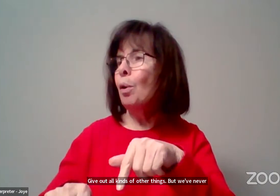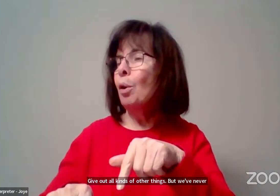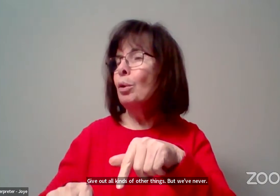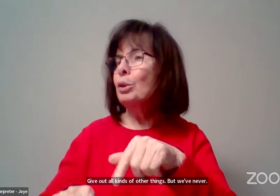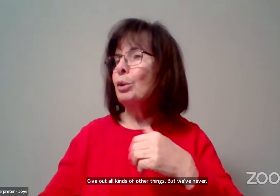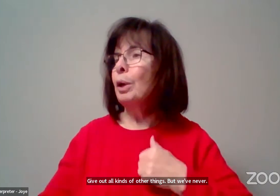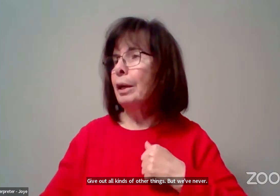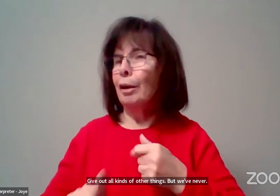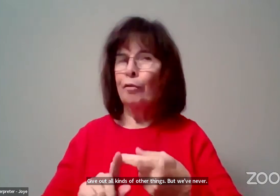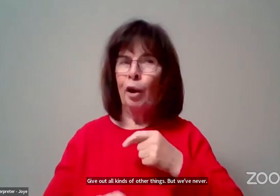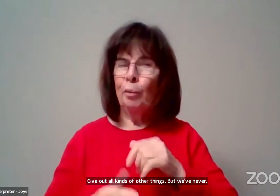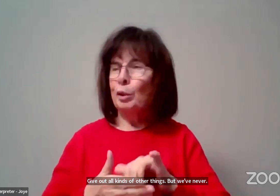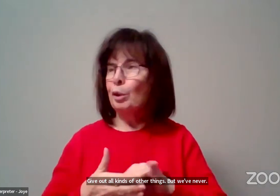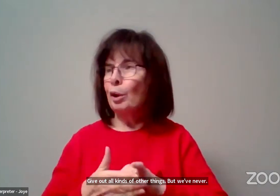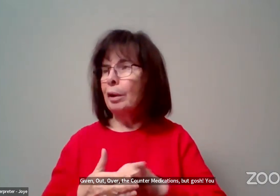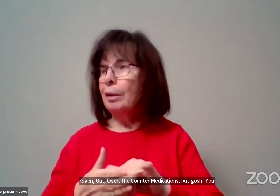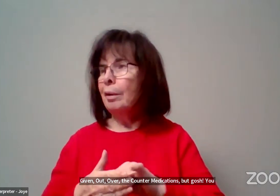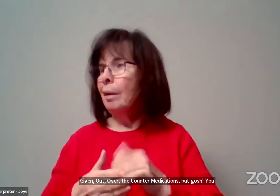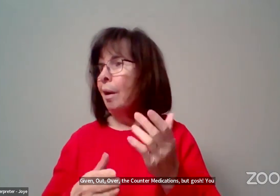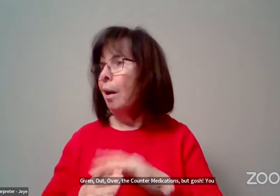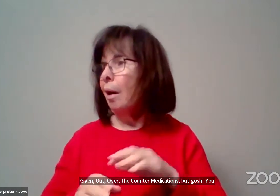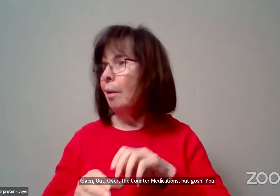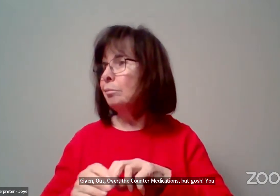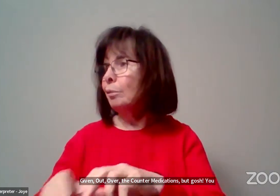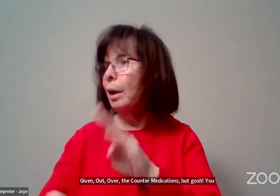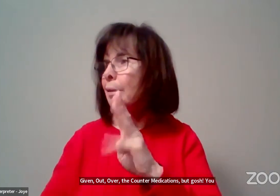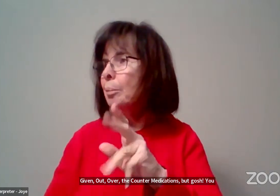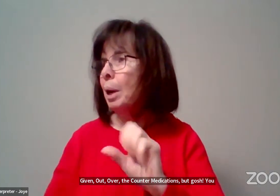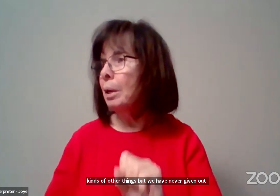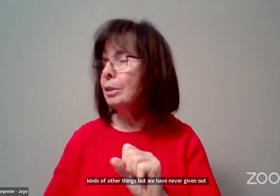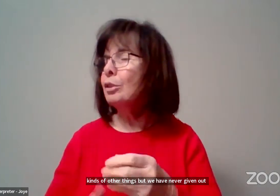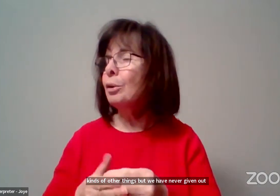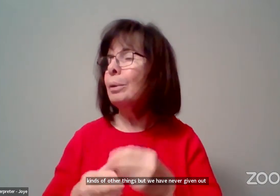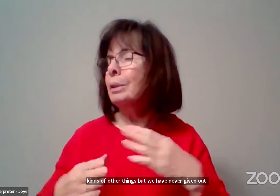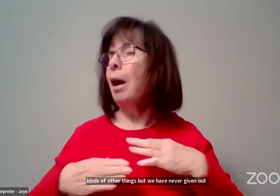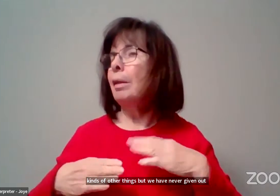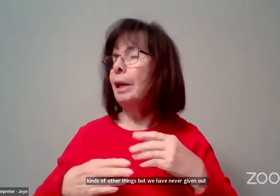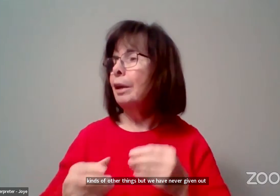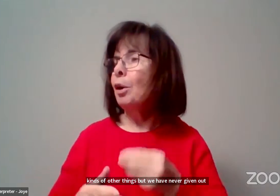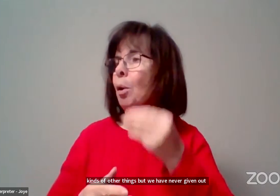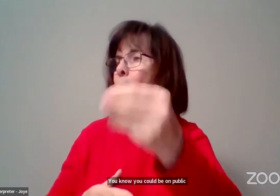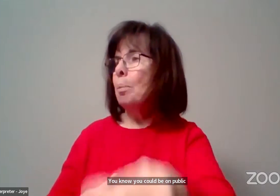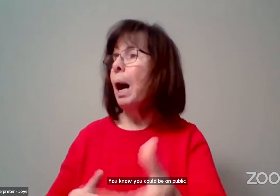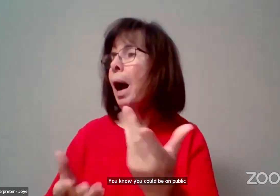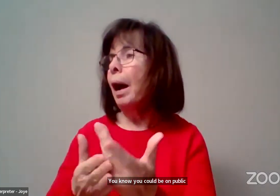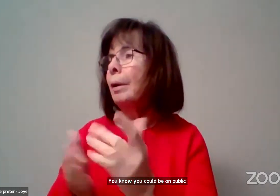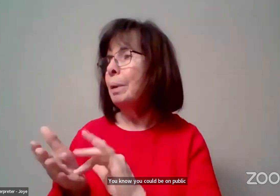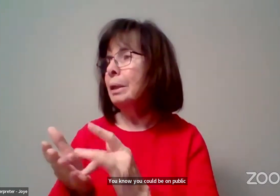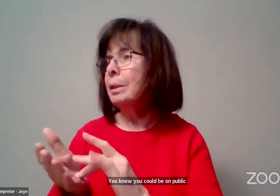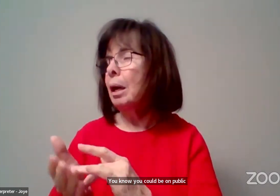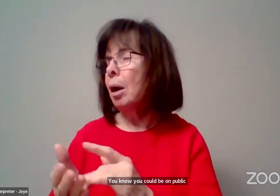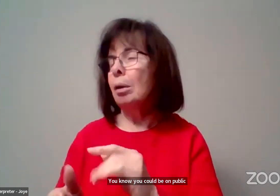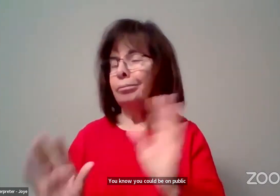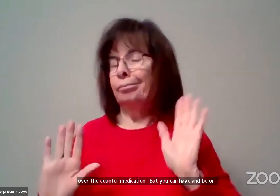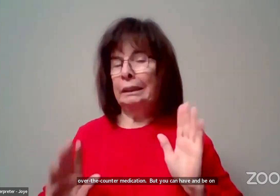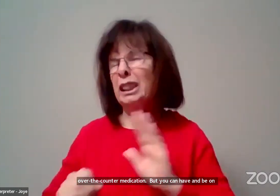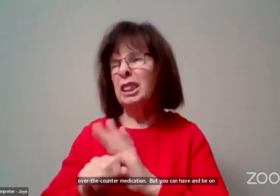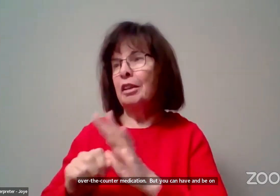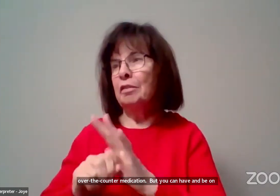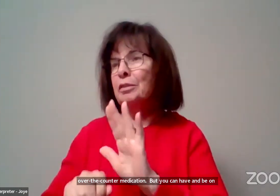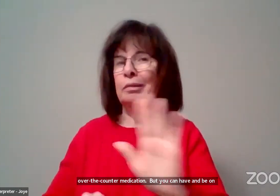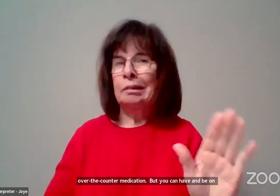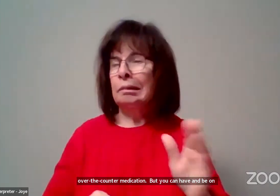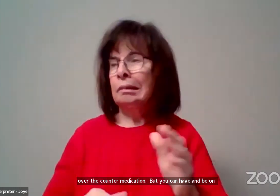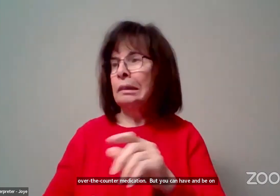drug holidays. They go up to Canada and buy affordable medications. So anyway, I've taken a lot of airtime, and I'm sure there are other people